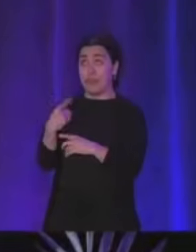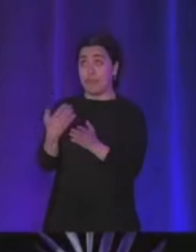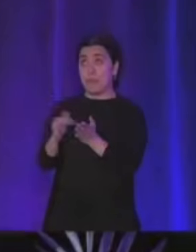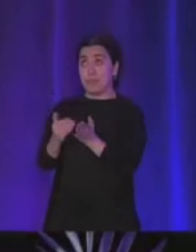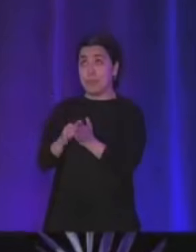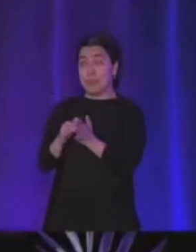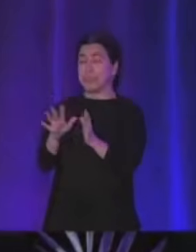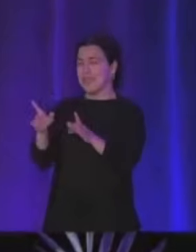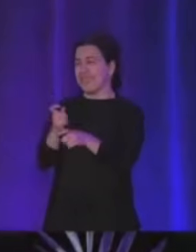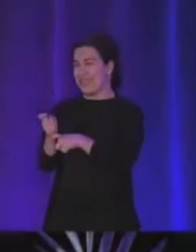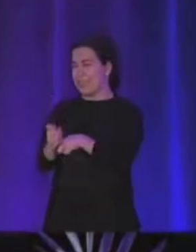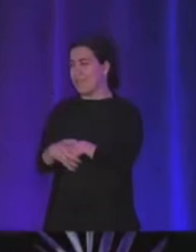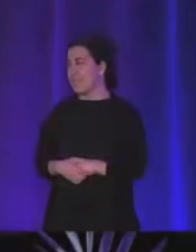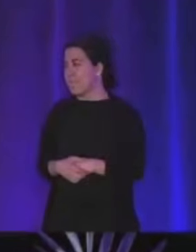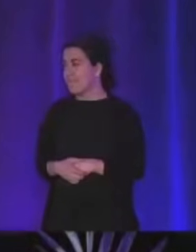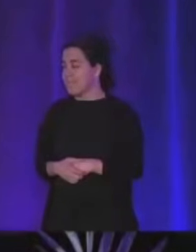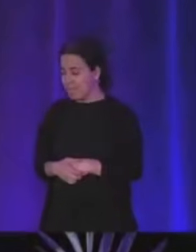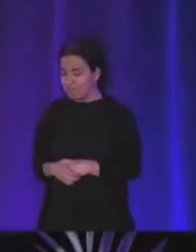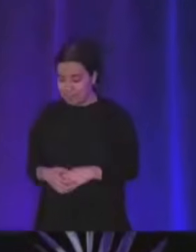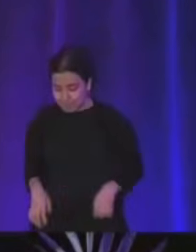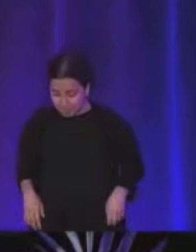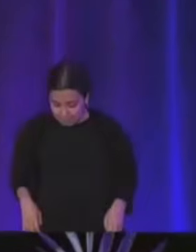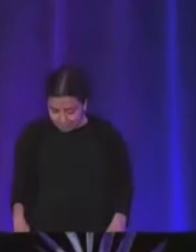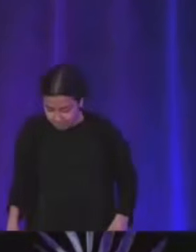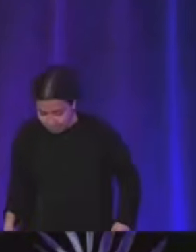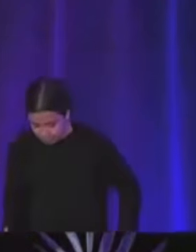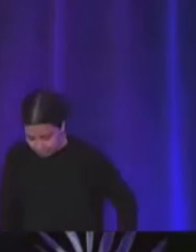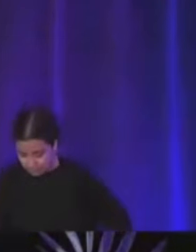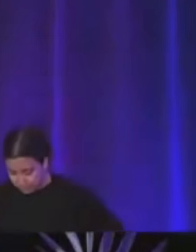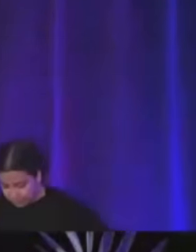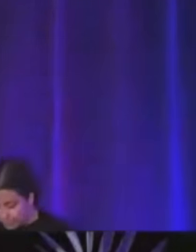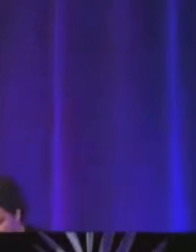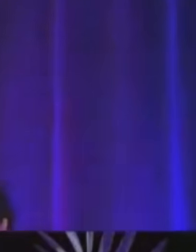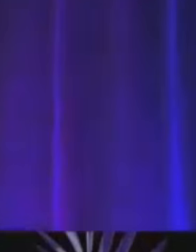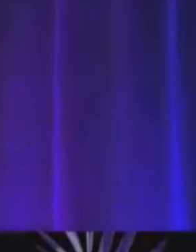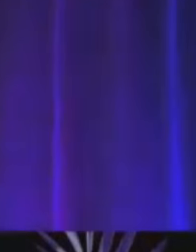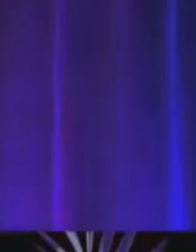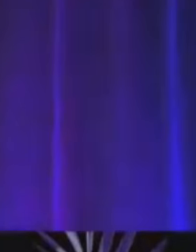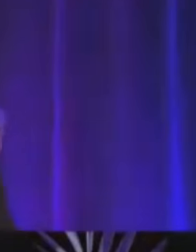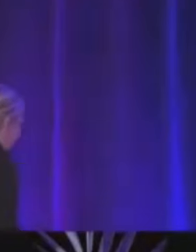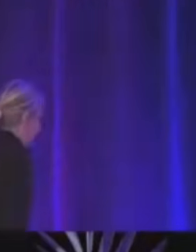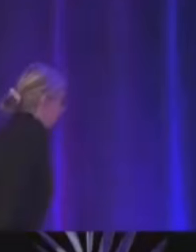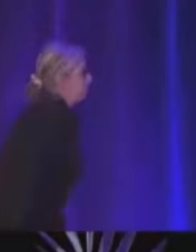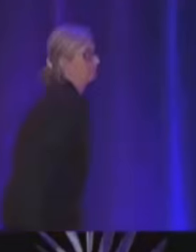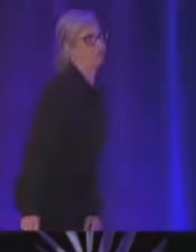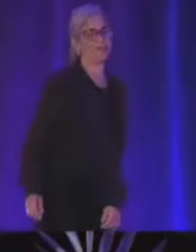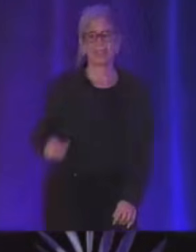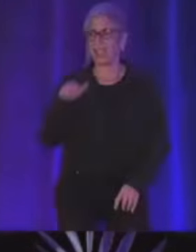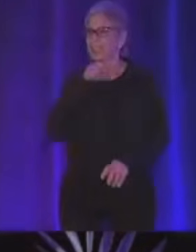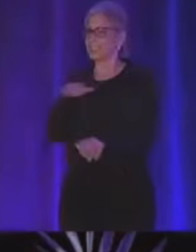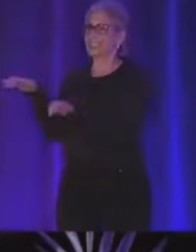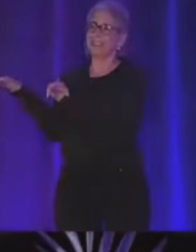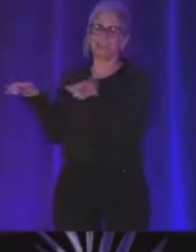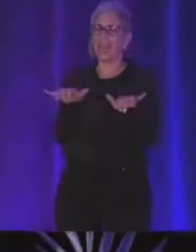No. So there's not the same stuff going on. A linter is not a formatter.